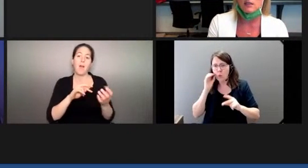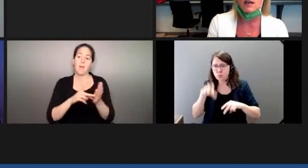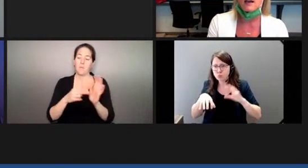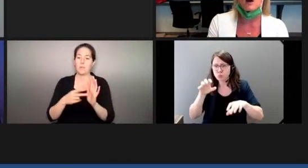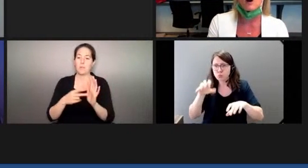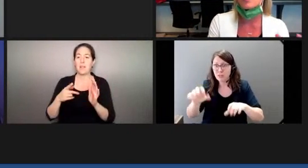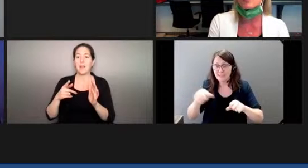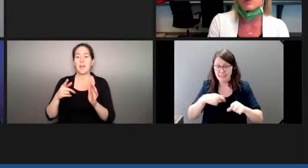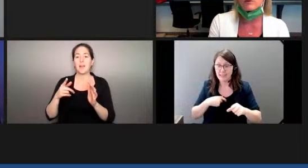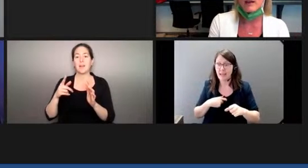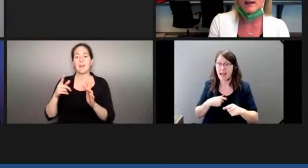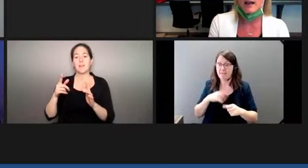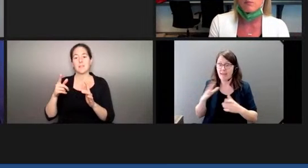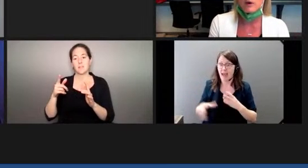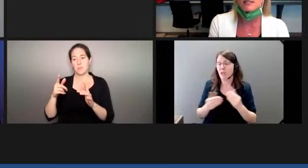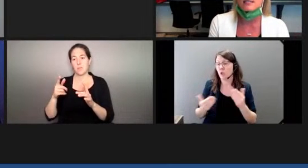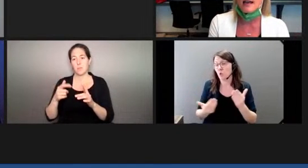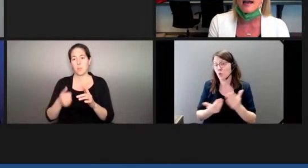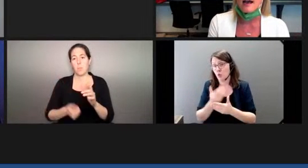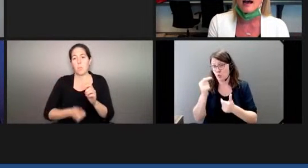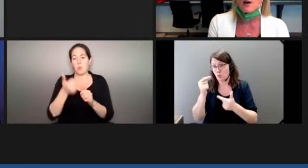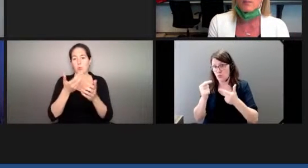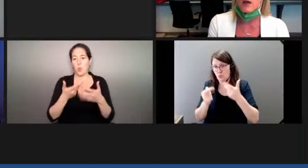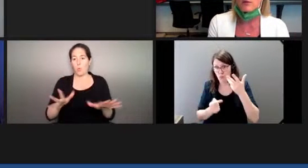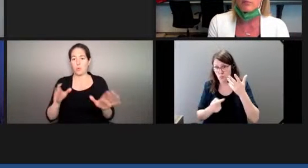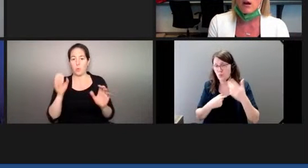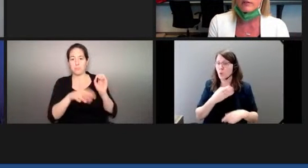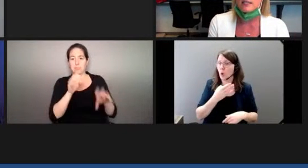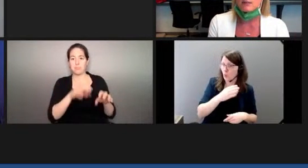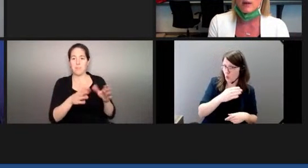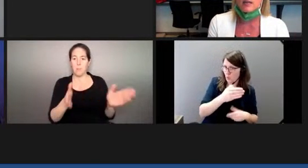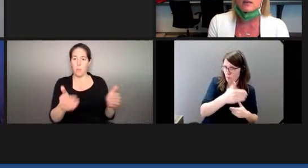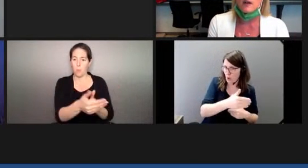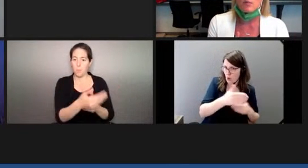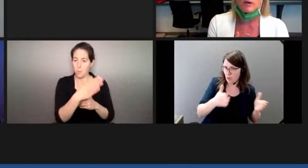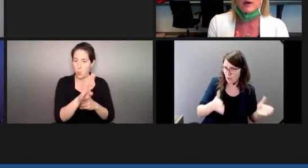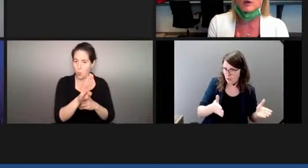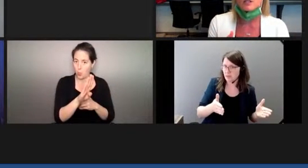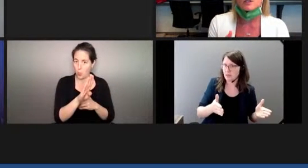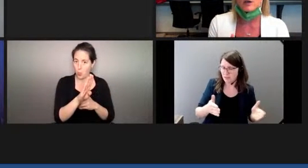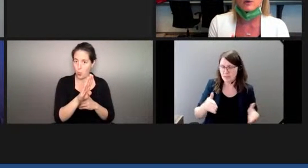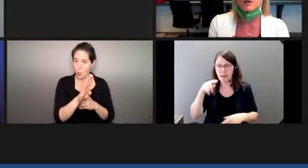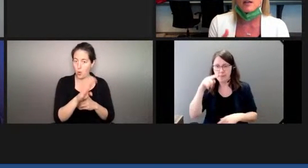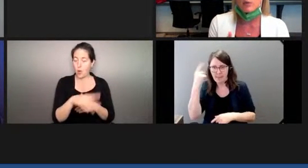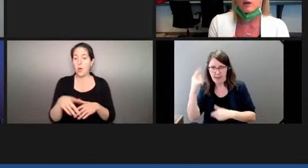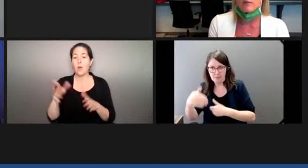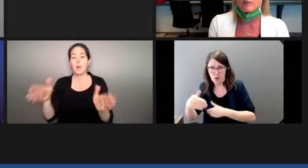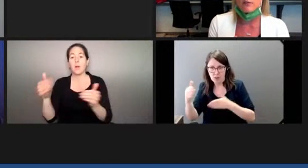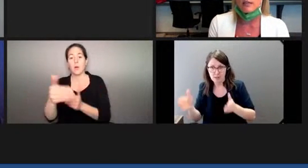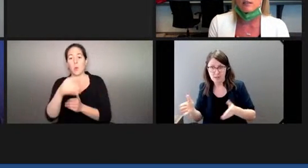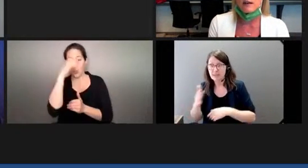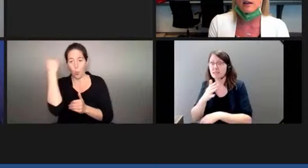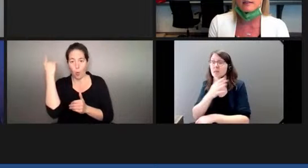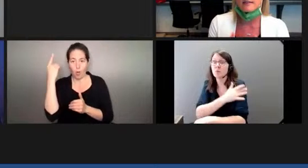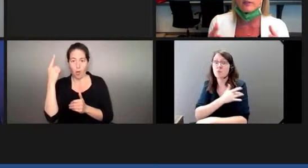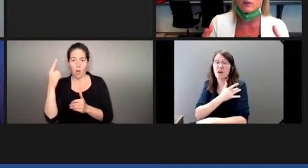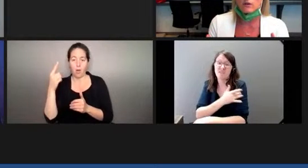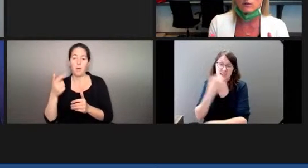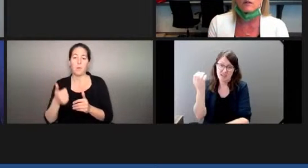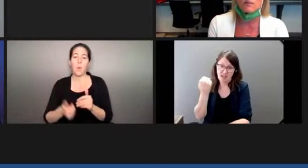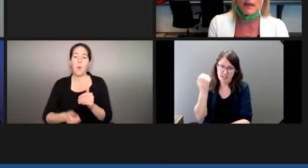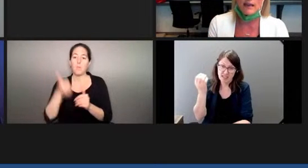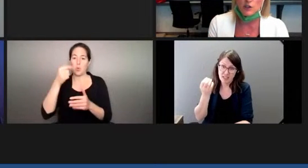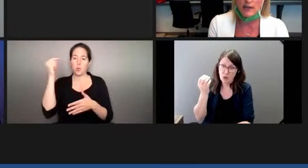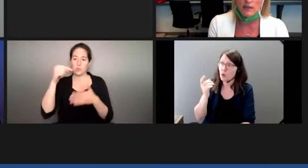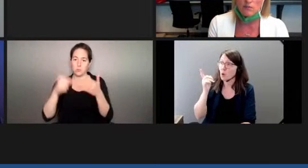Box, or both the blue and black box. The province made it a priority to include a number of different difficult